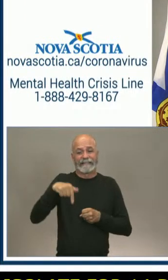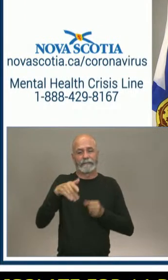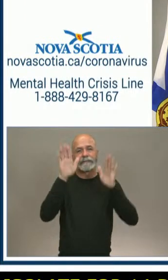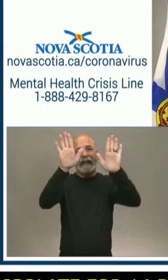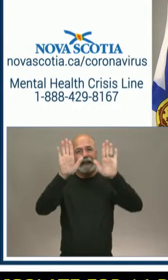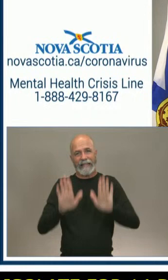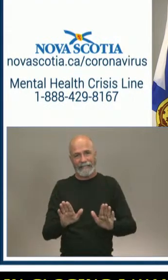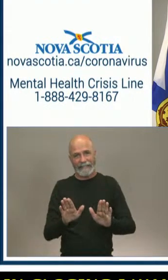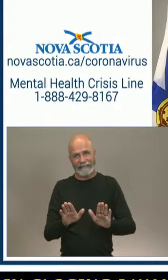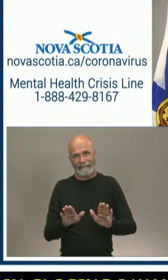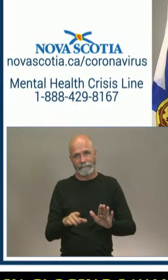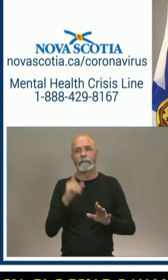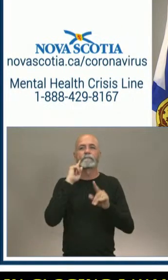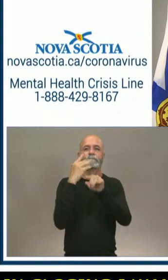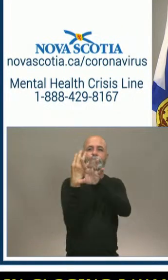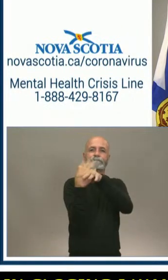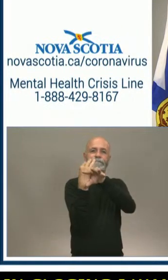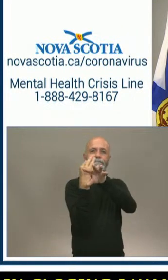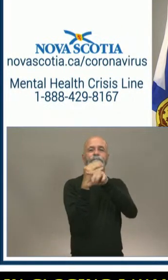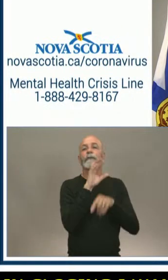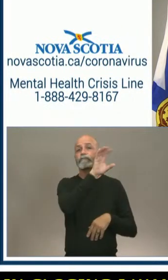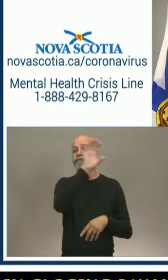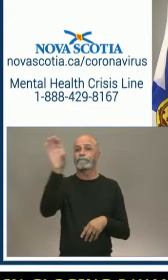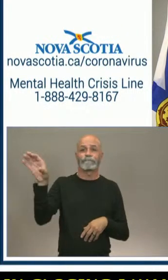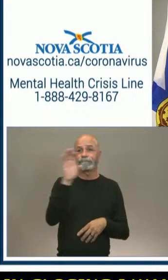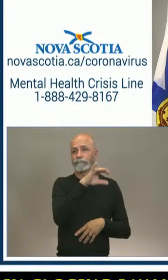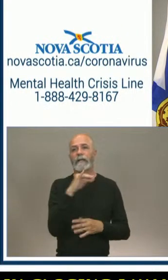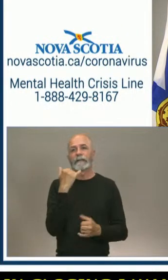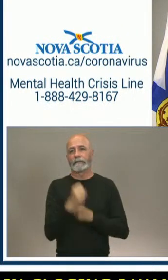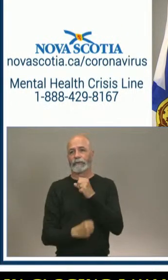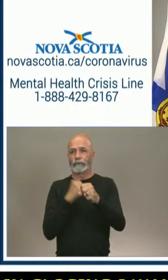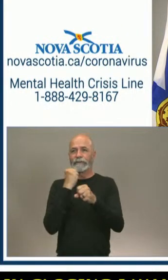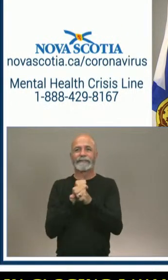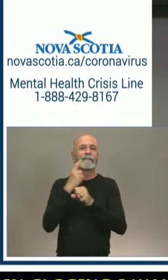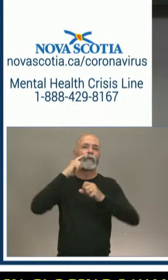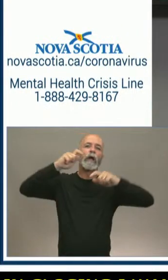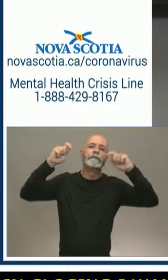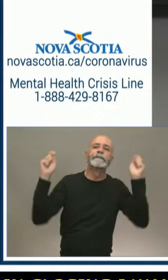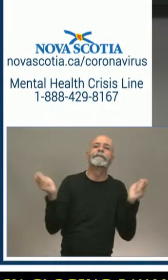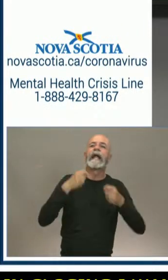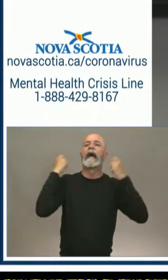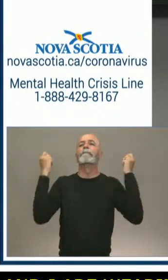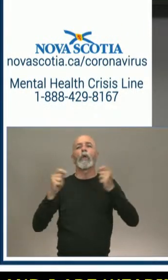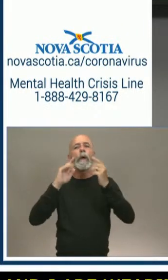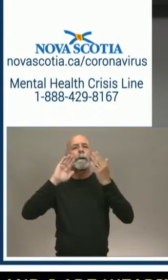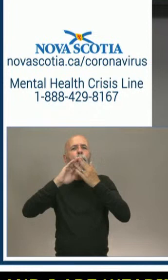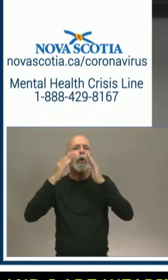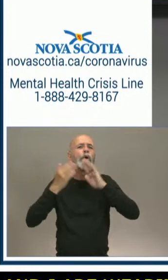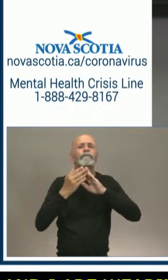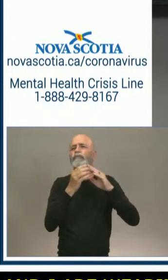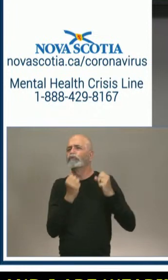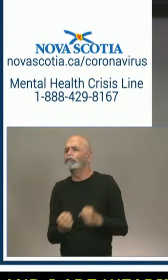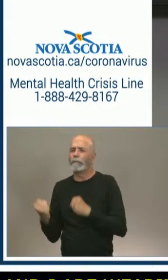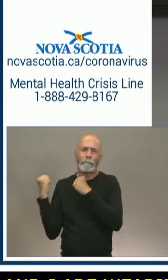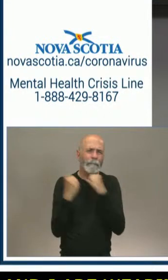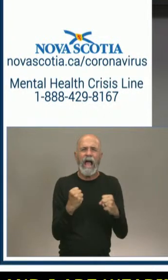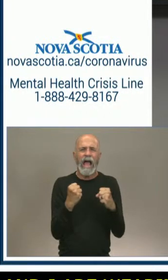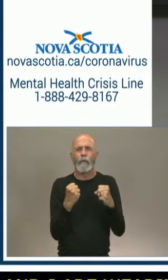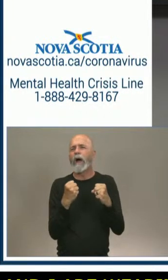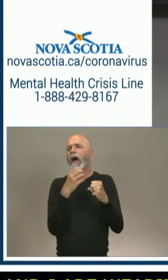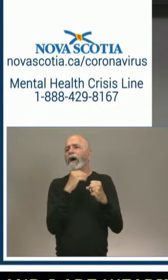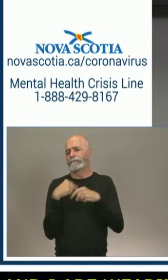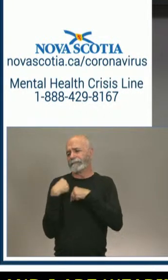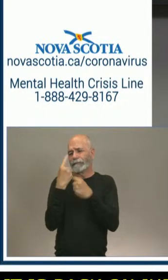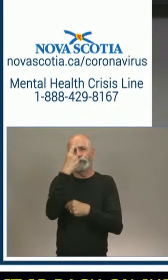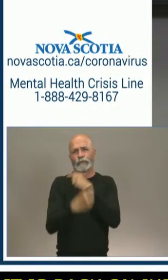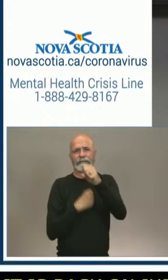virtual broadcast. And this year we'll celebrate the power of community that has been so clear over this past year. So maybe